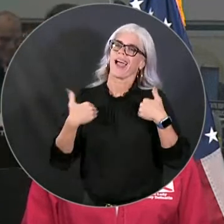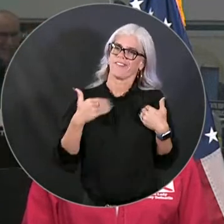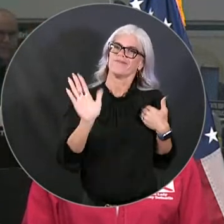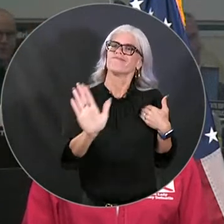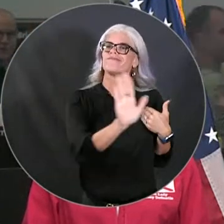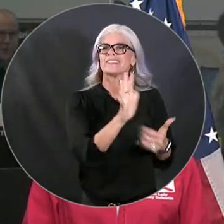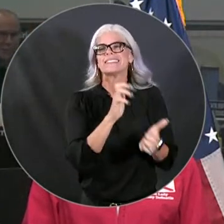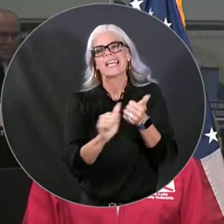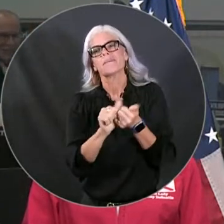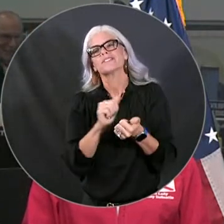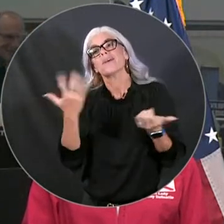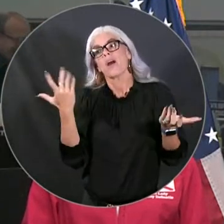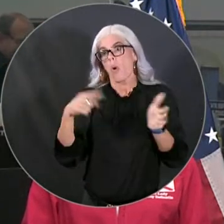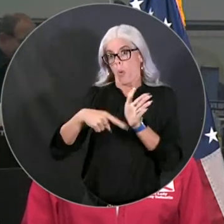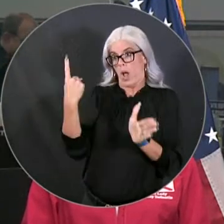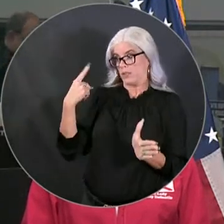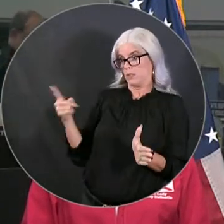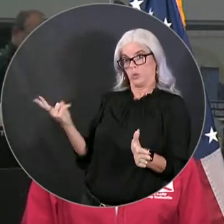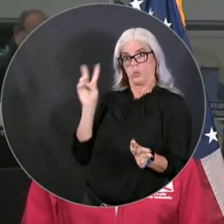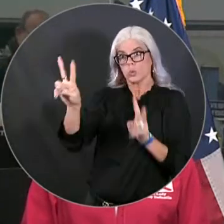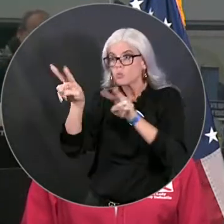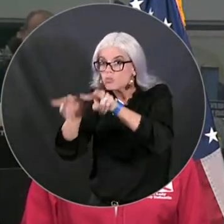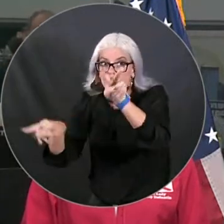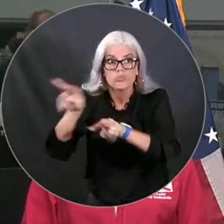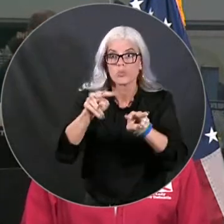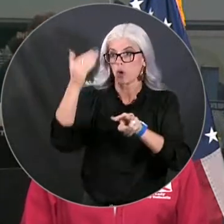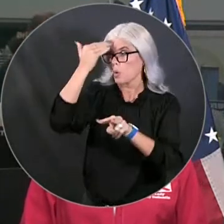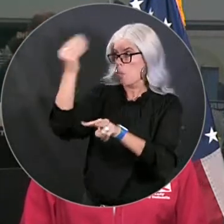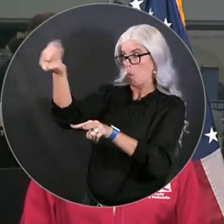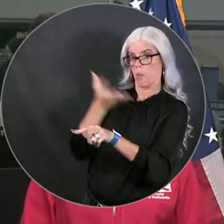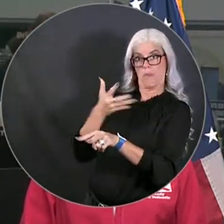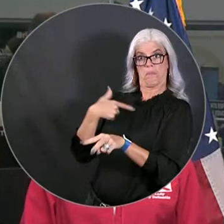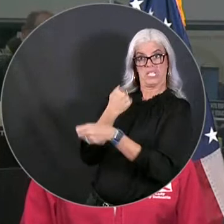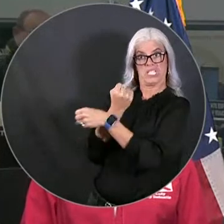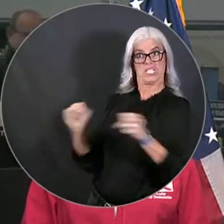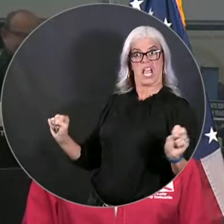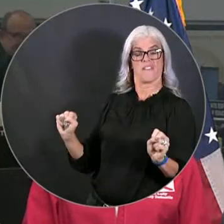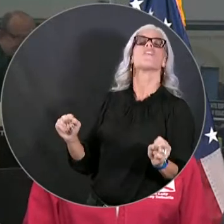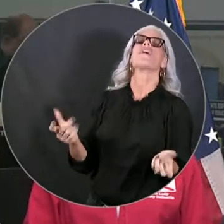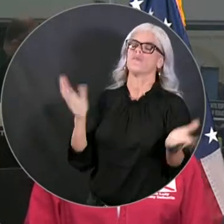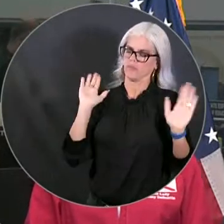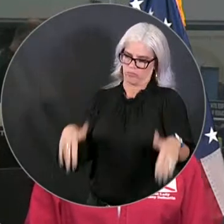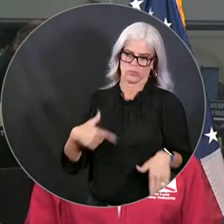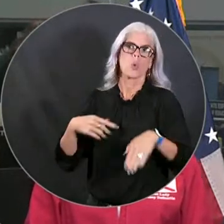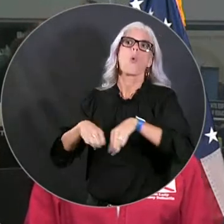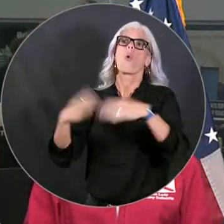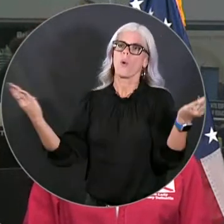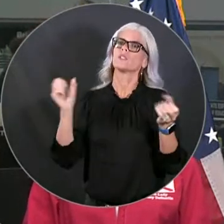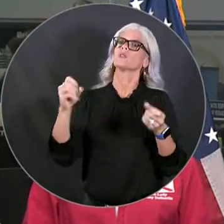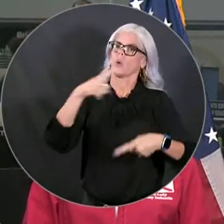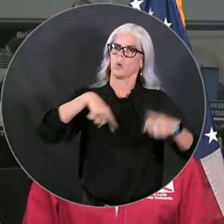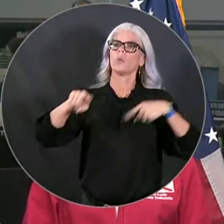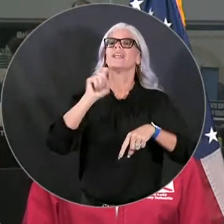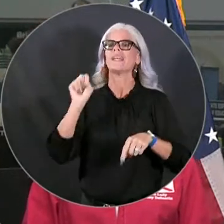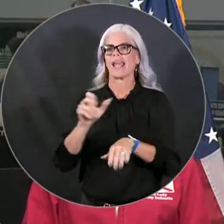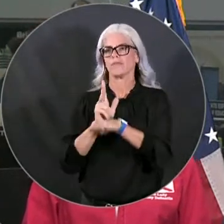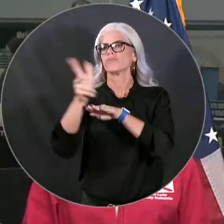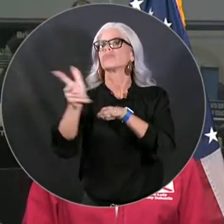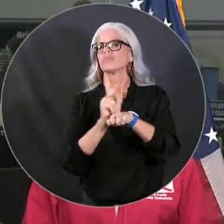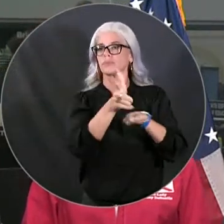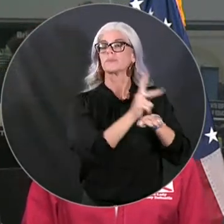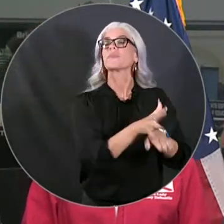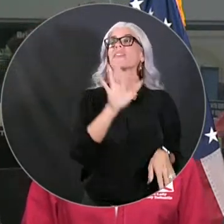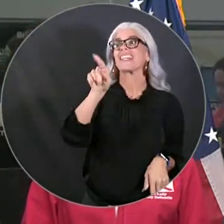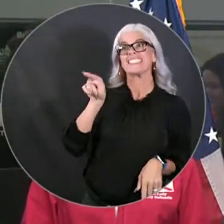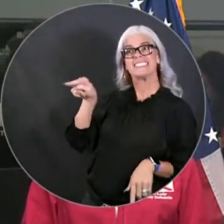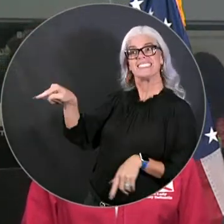be reopened as soon as possible. But we know Sanibel Causeway, and we also know Pine Island Bridge.